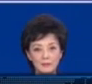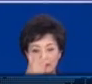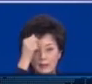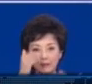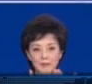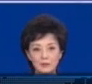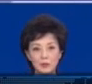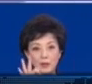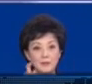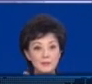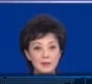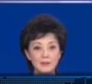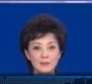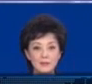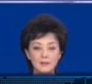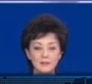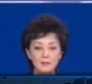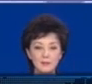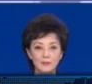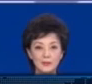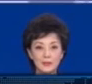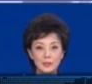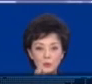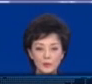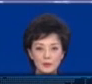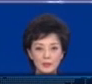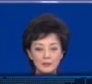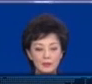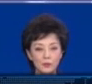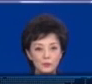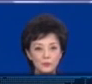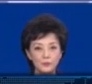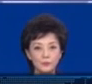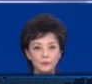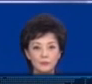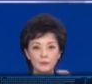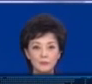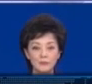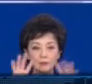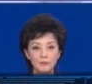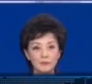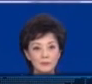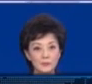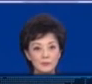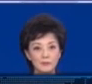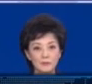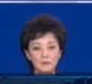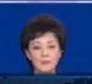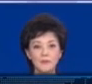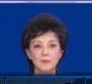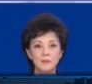If one hospital can only receive 1,000 patients, which we consider as a top A hospital,